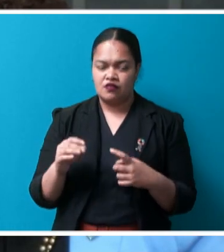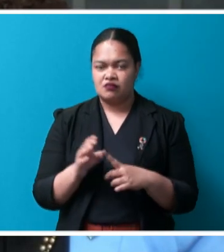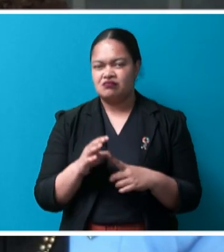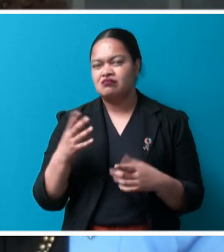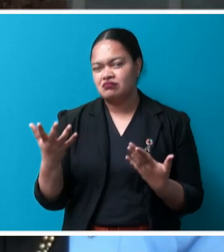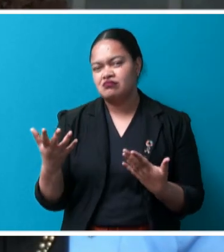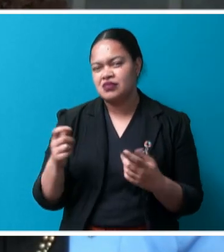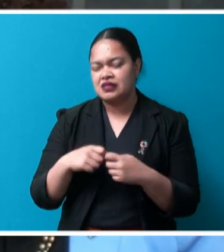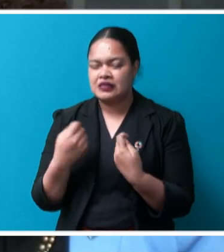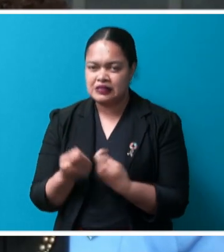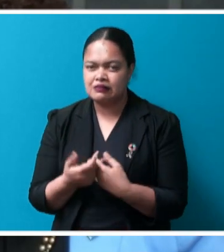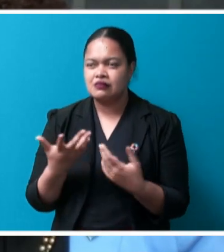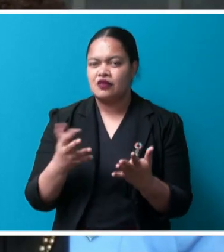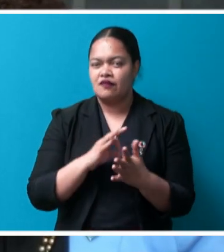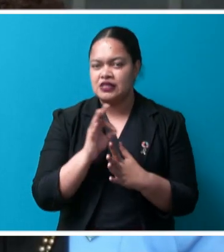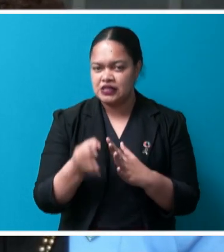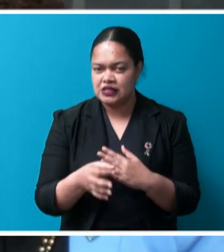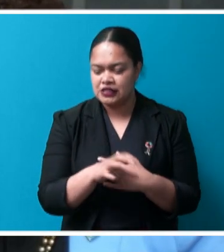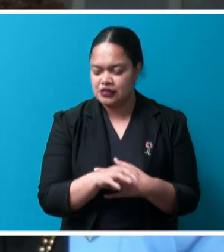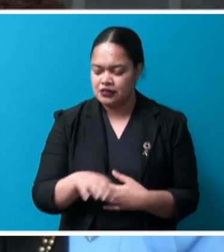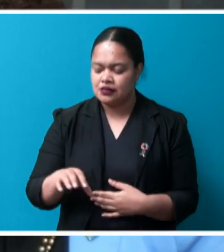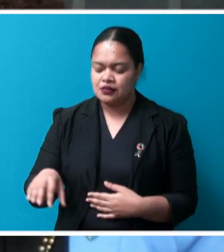into their facilities, it will be